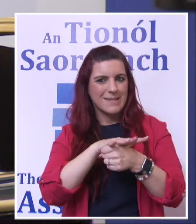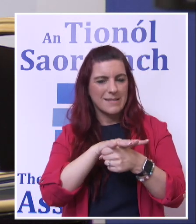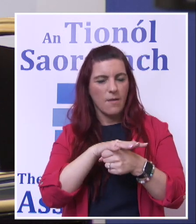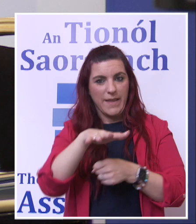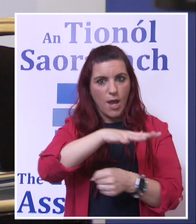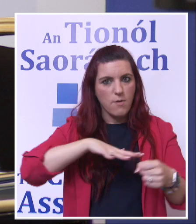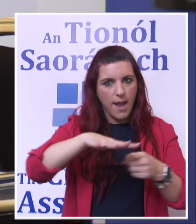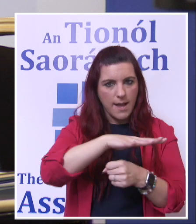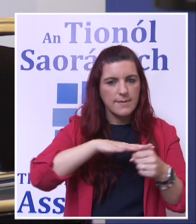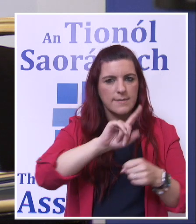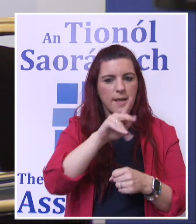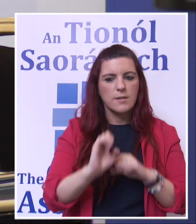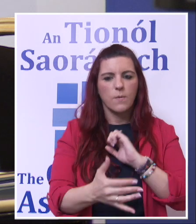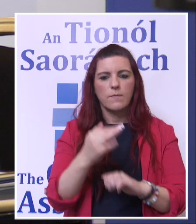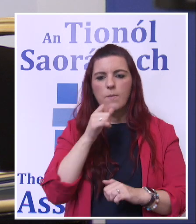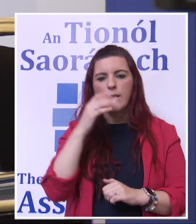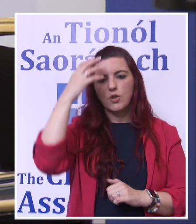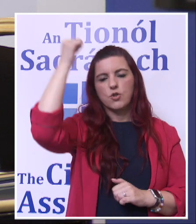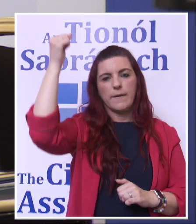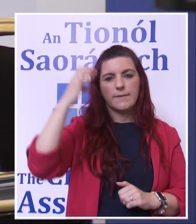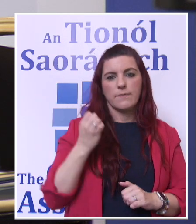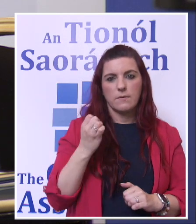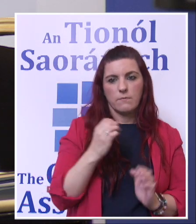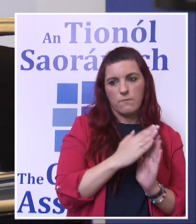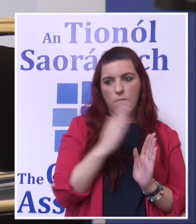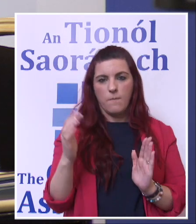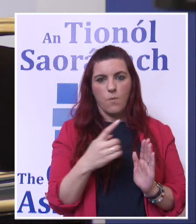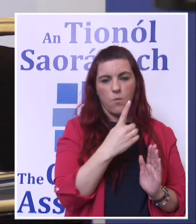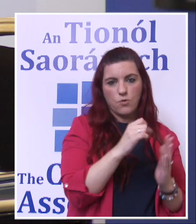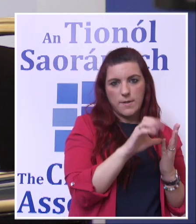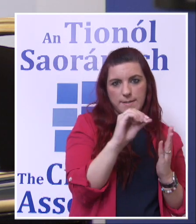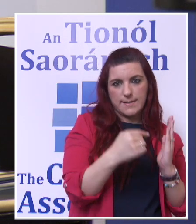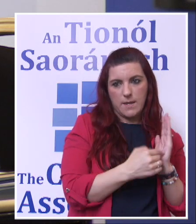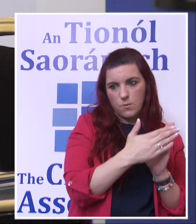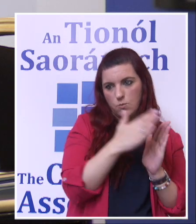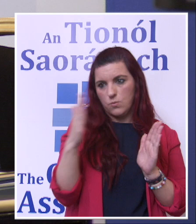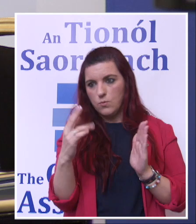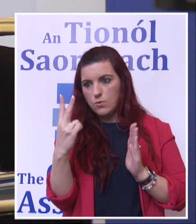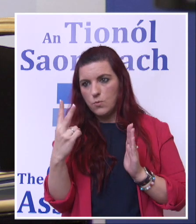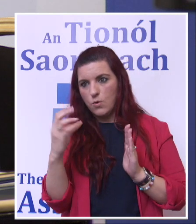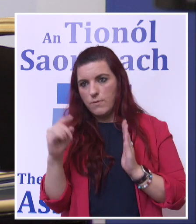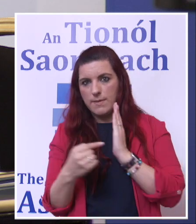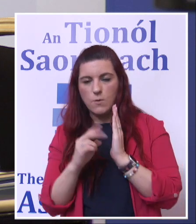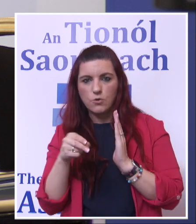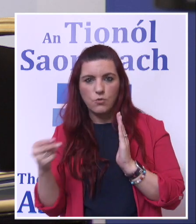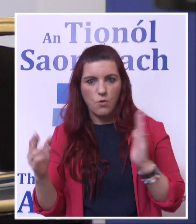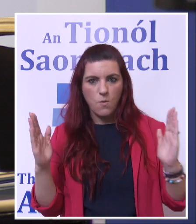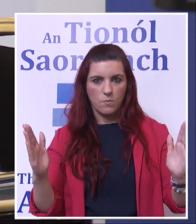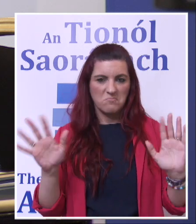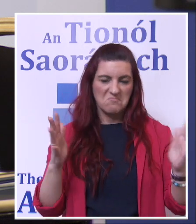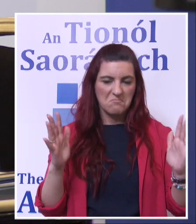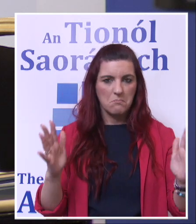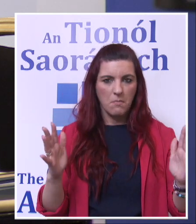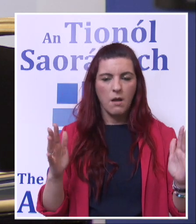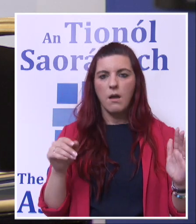you were looking at chief executive salary range of €150,000 to €200,000. By way